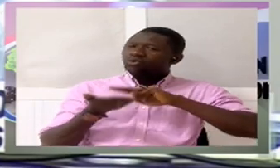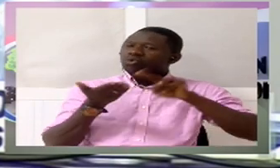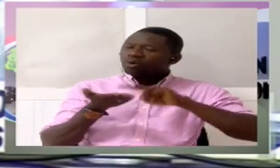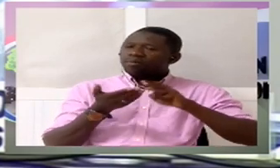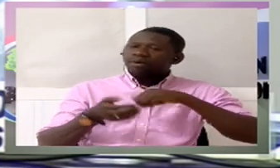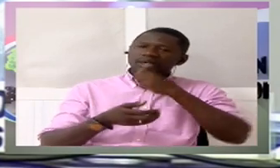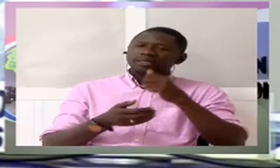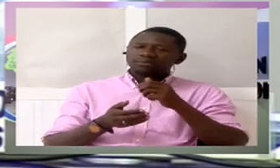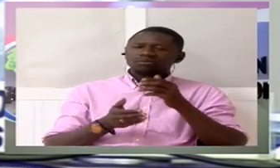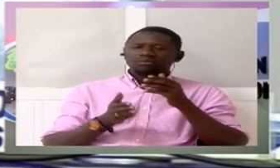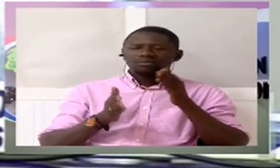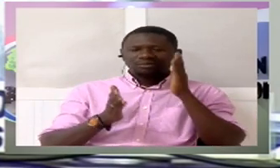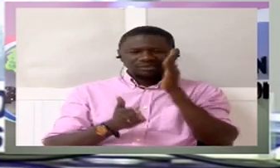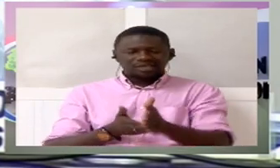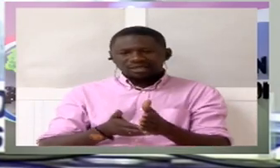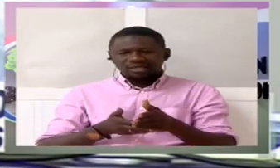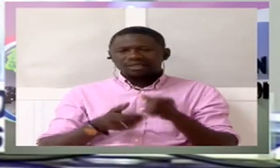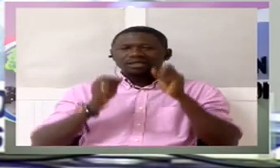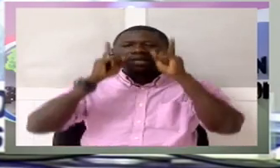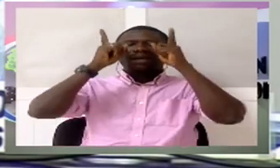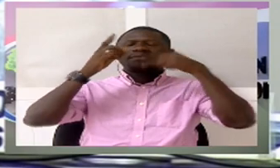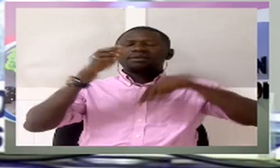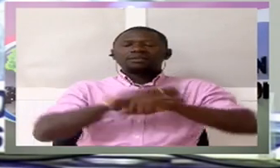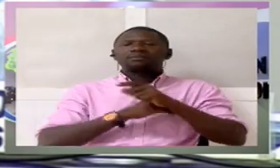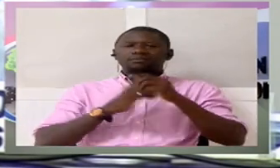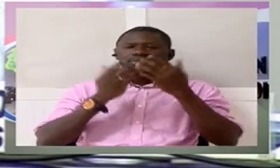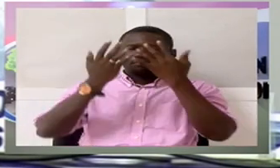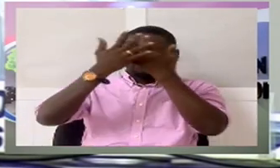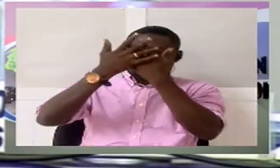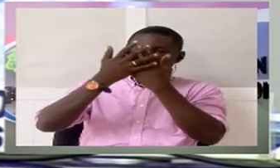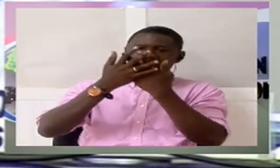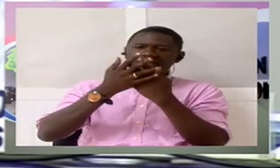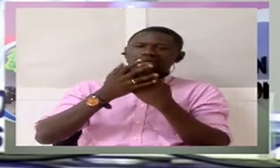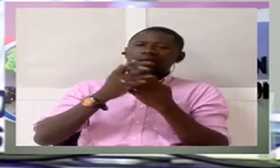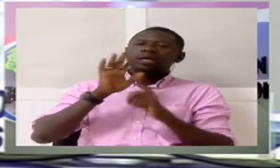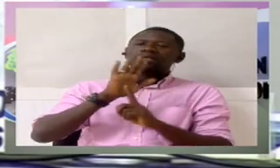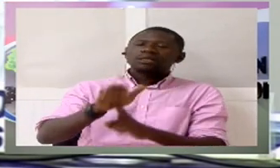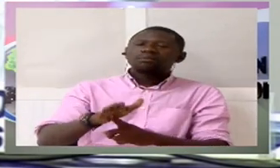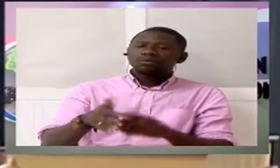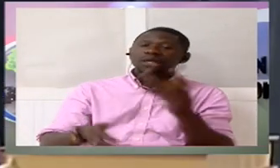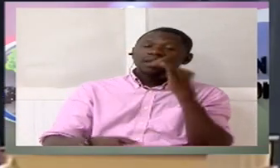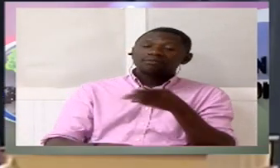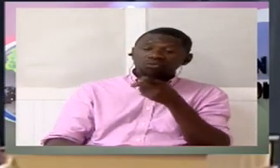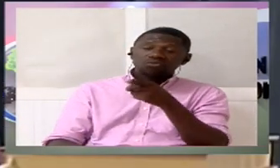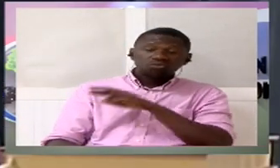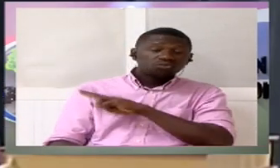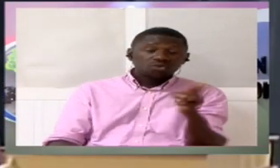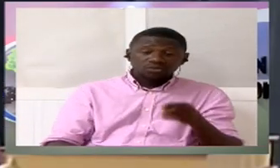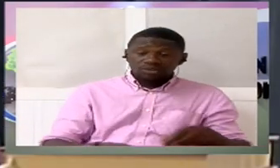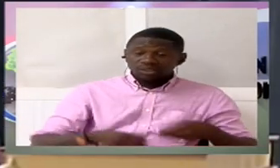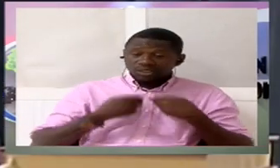life in the prisons if you did not give these things to David Koli?